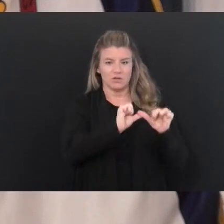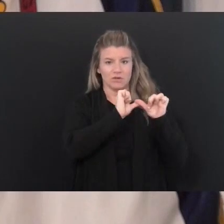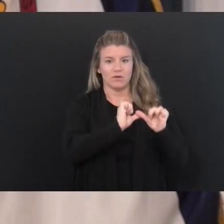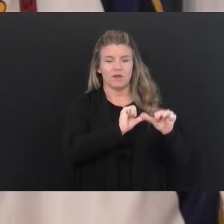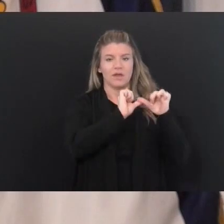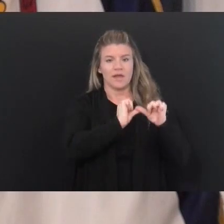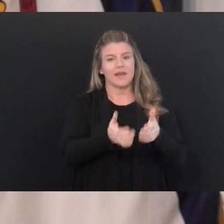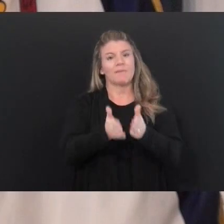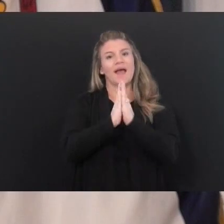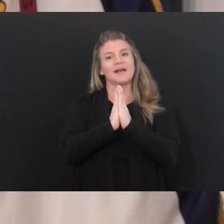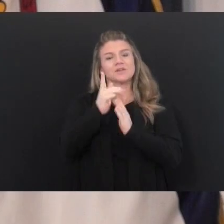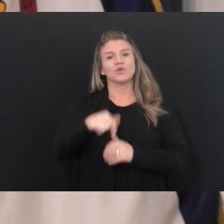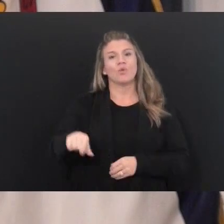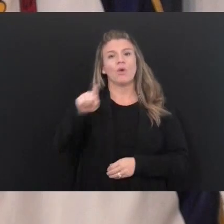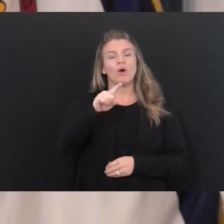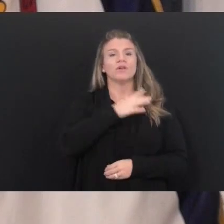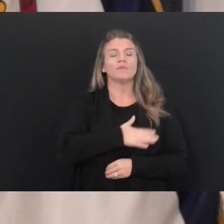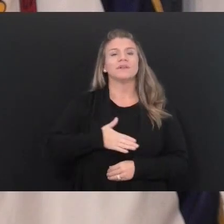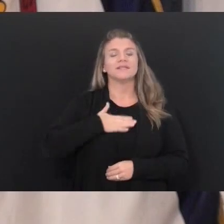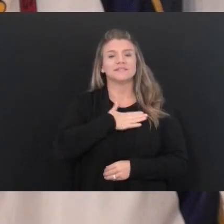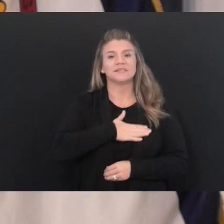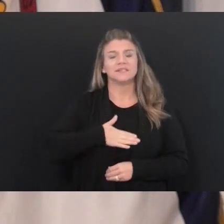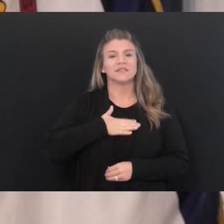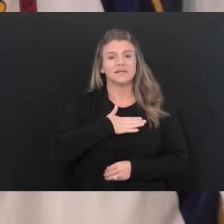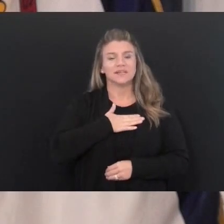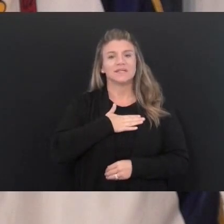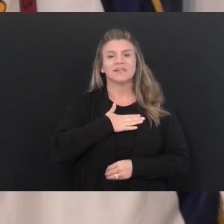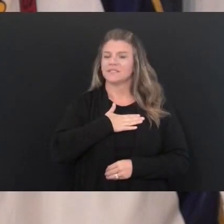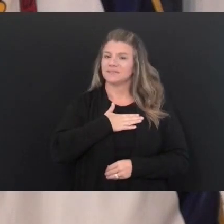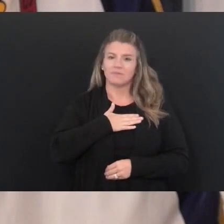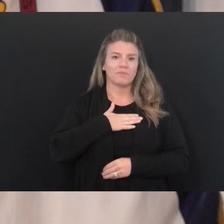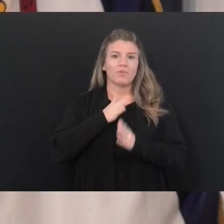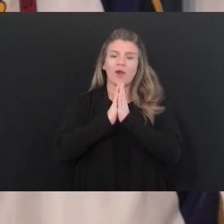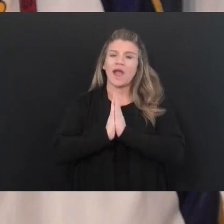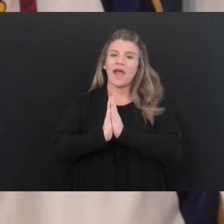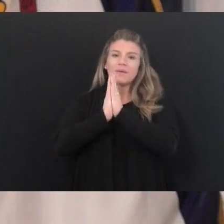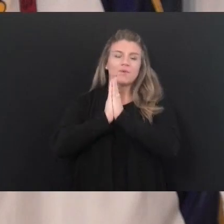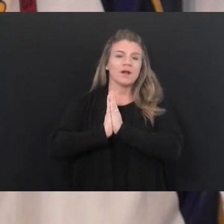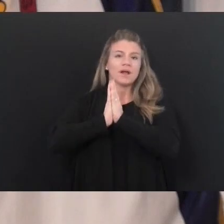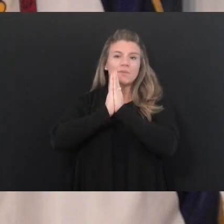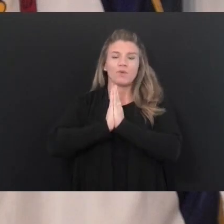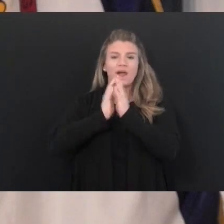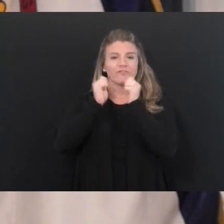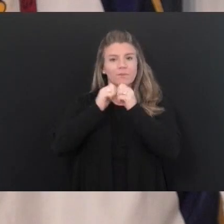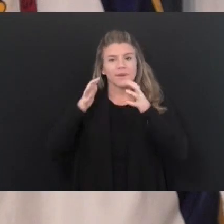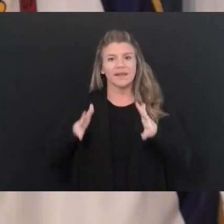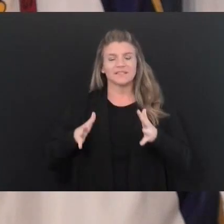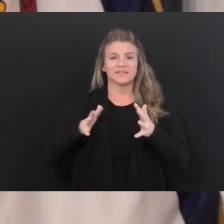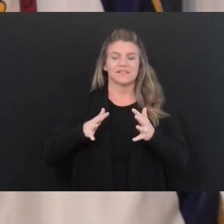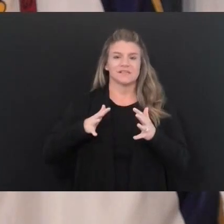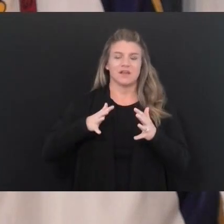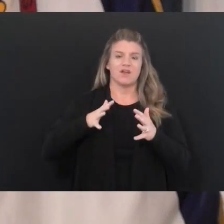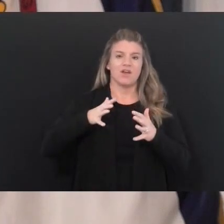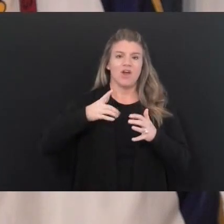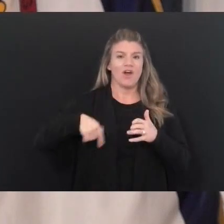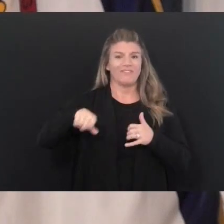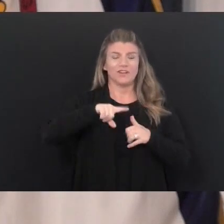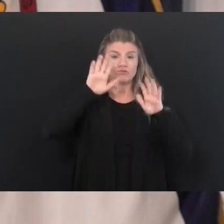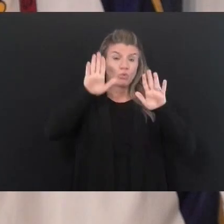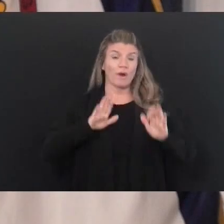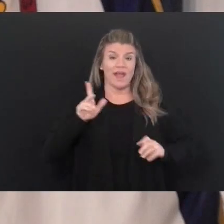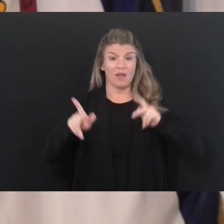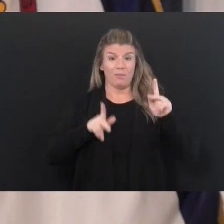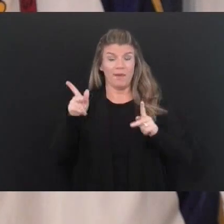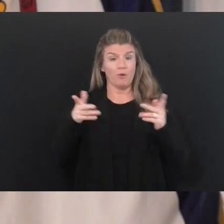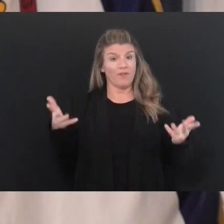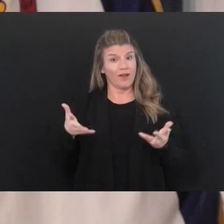you to please, send up many, many prayers and ask for the blessings of these great West Virginians